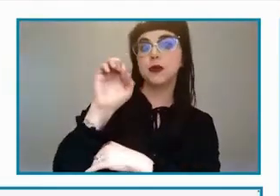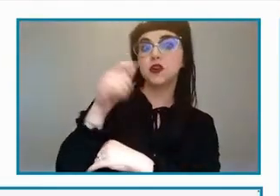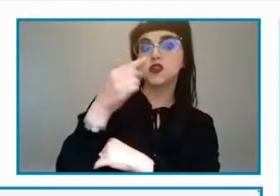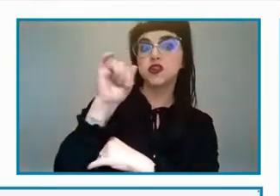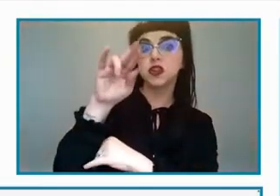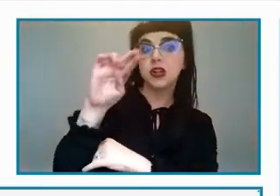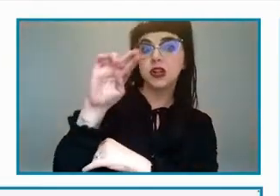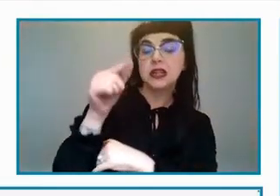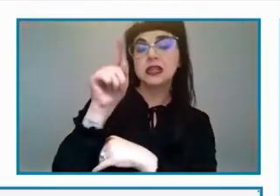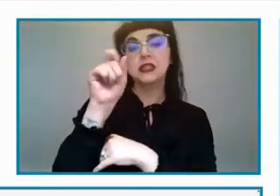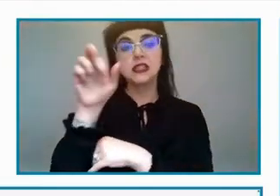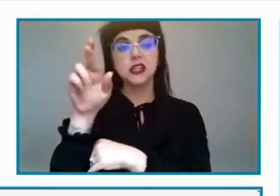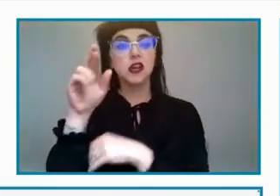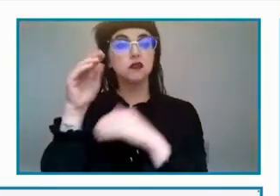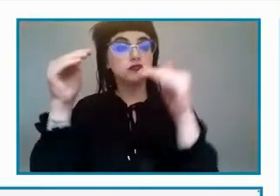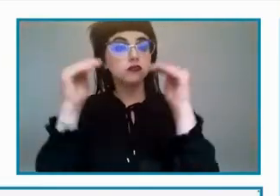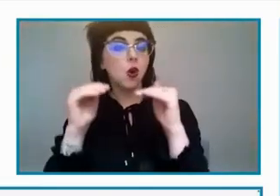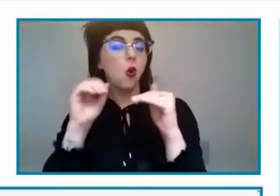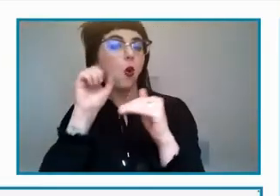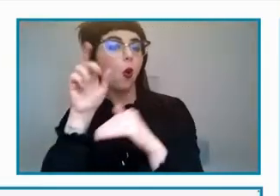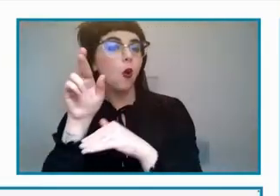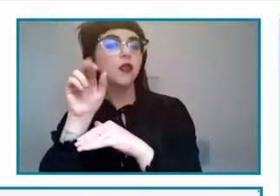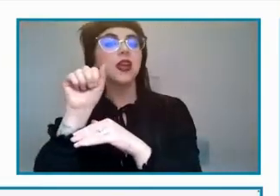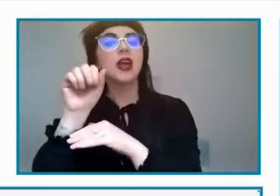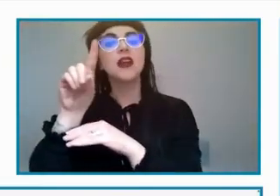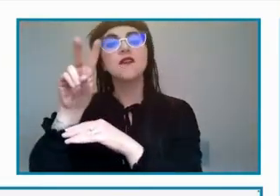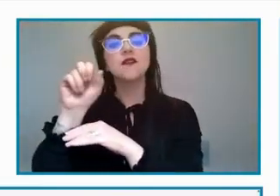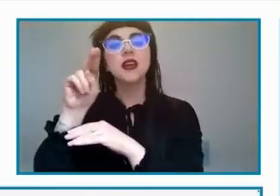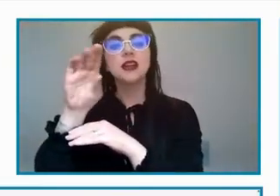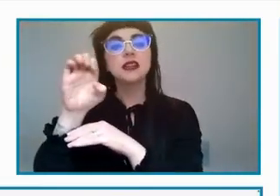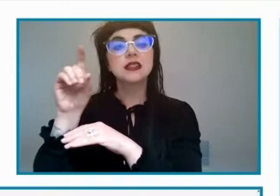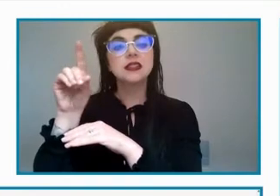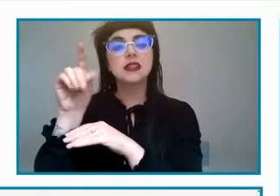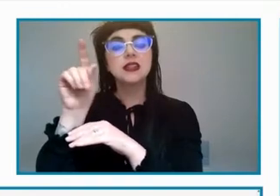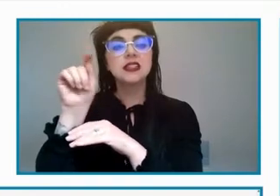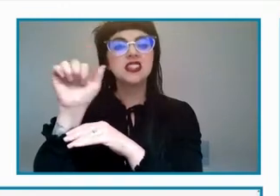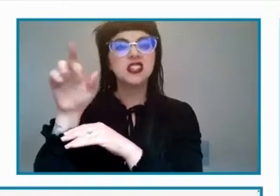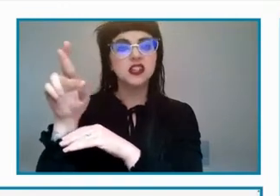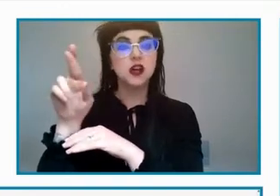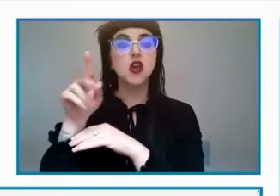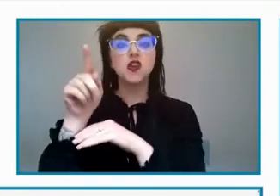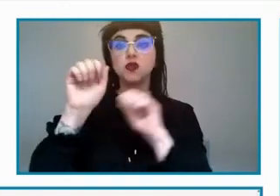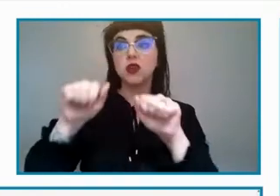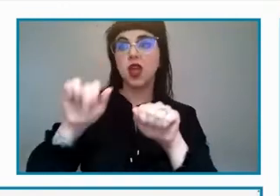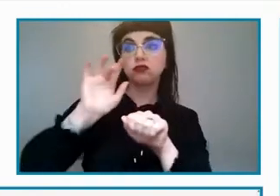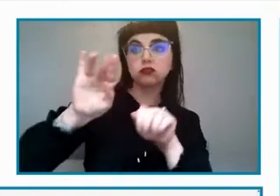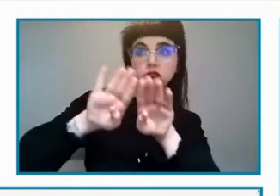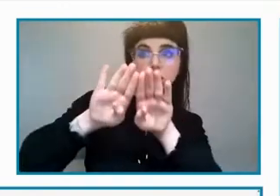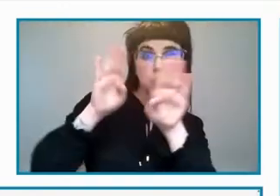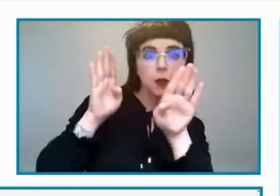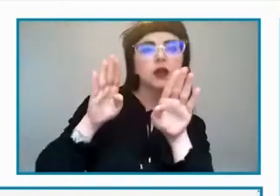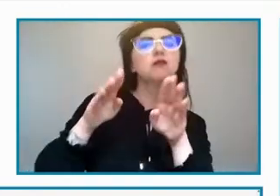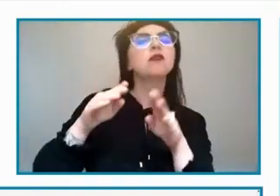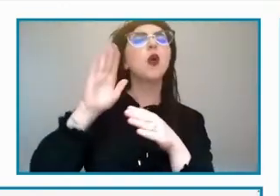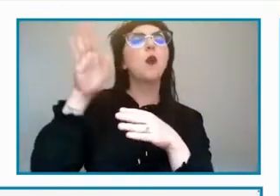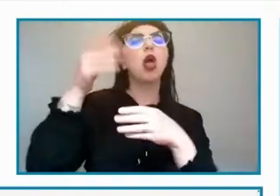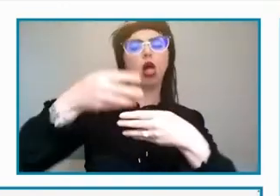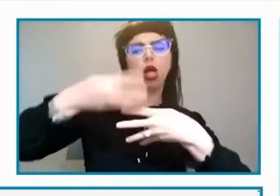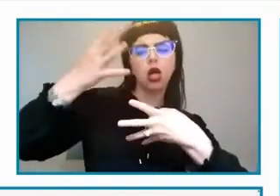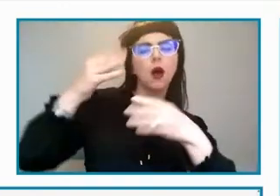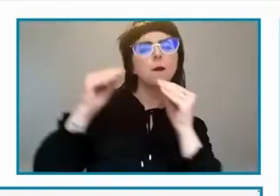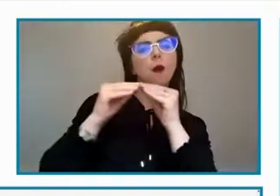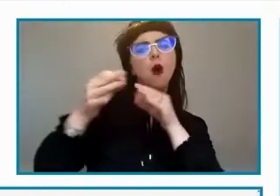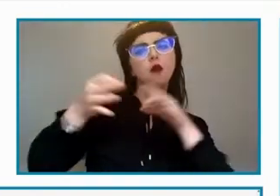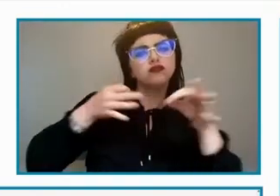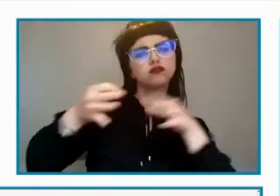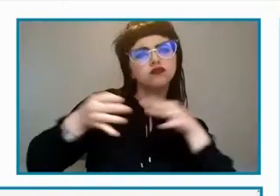can get more information on each of the logic model elements by clicking and opening a window that gives you details. Let's look at